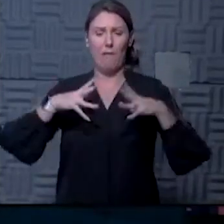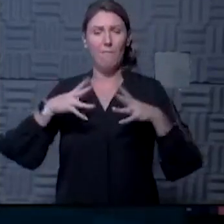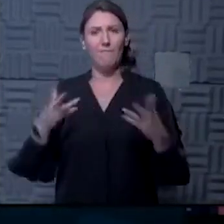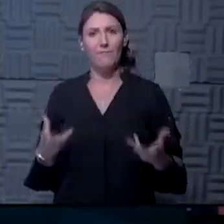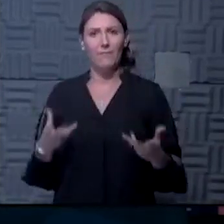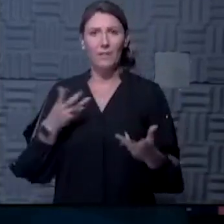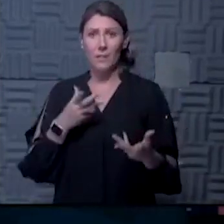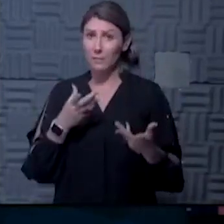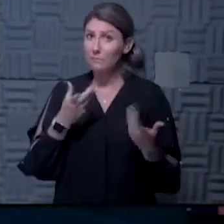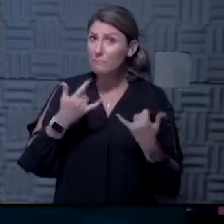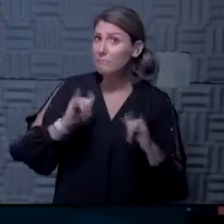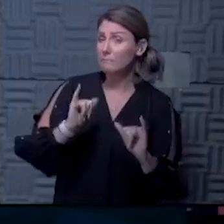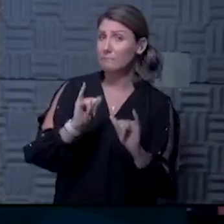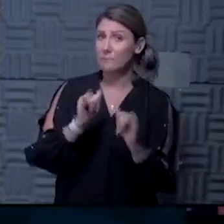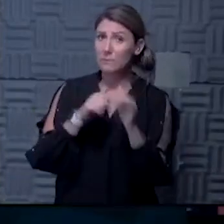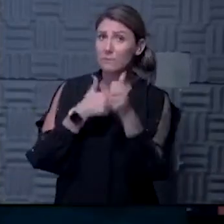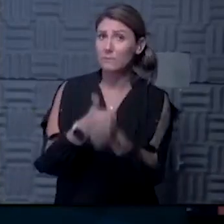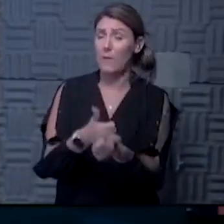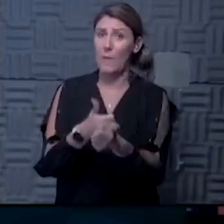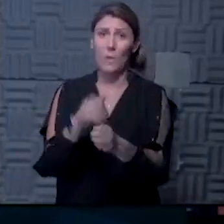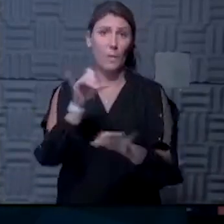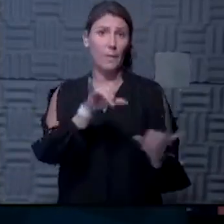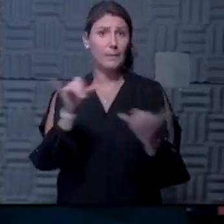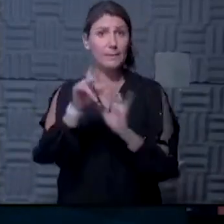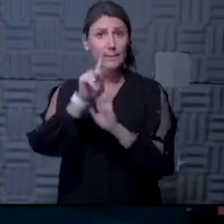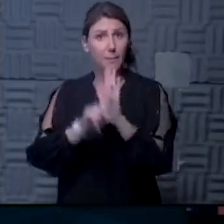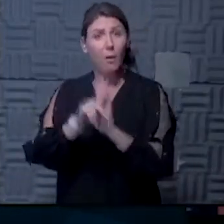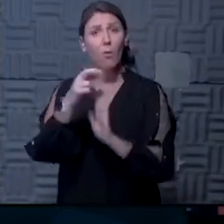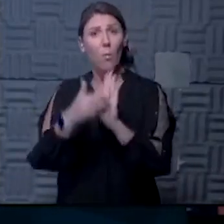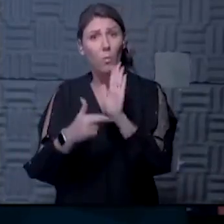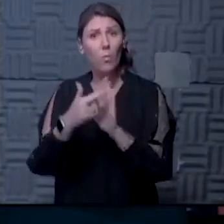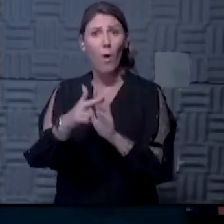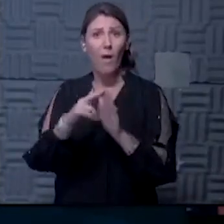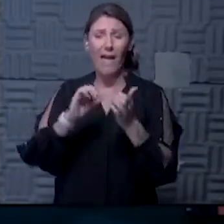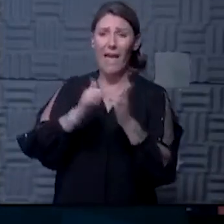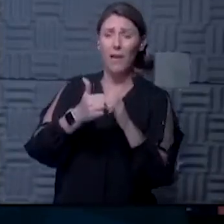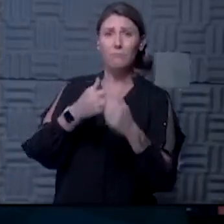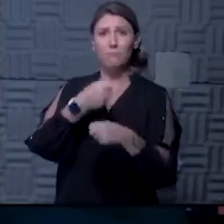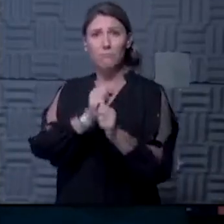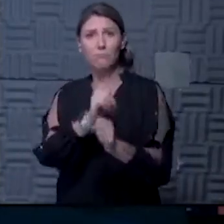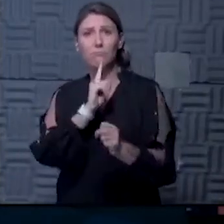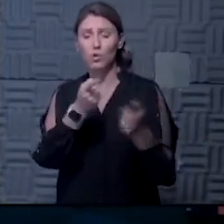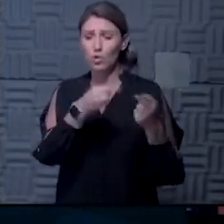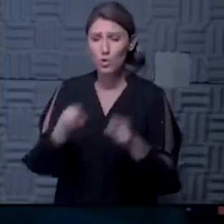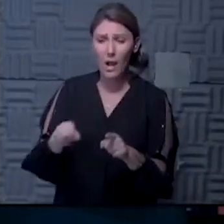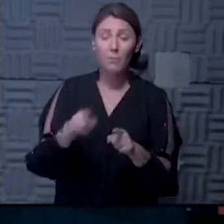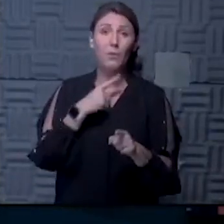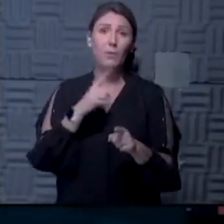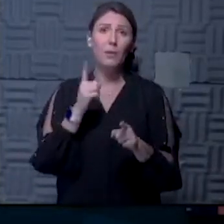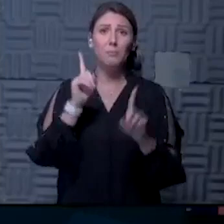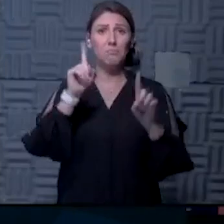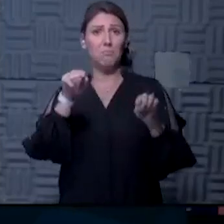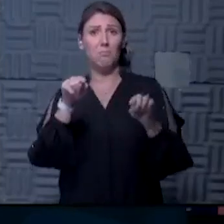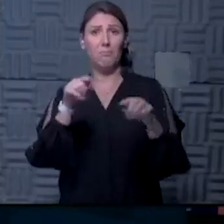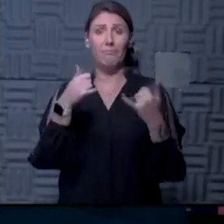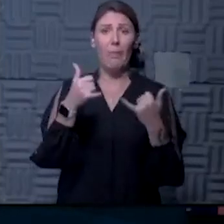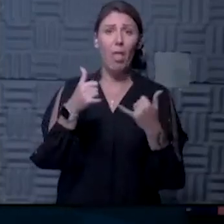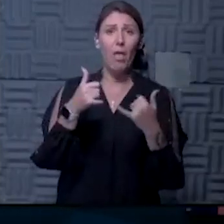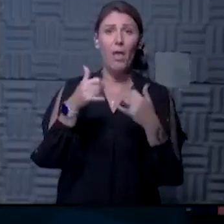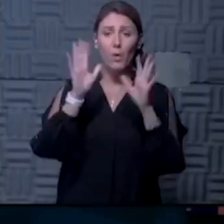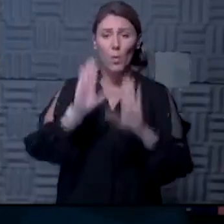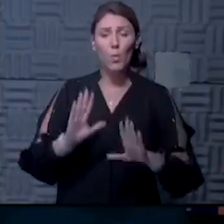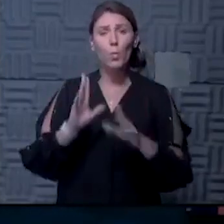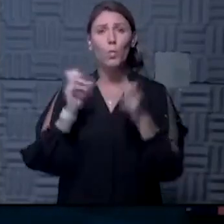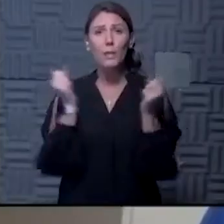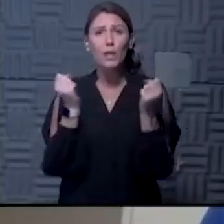you, are you still telling them to follow the same protocol? How do you stay reinforcing that? What are they doing? Do they go play winter ball? Give us a little sense of how's the organization taking